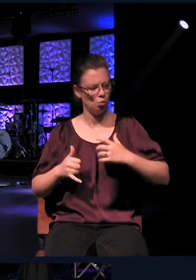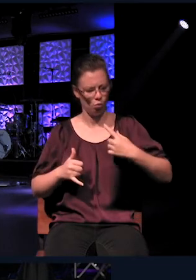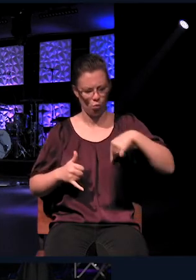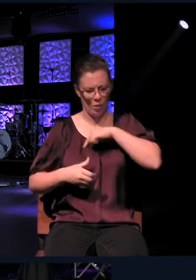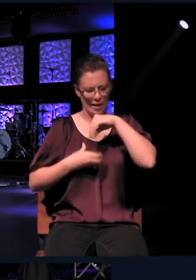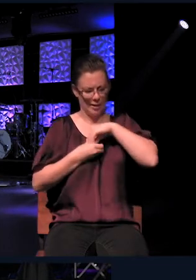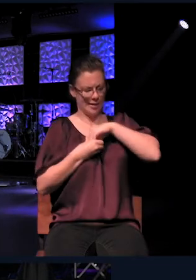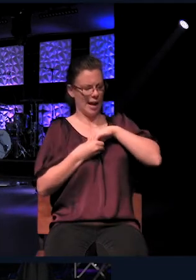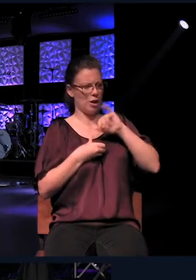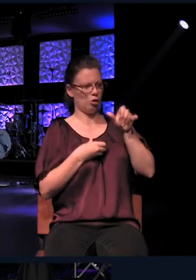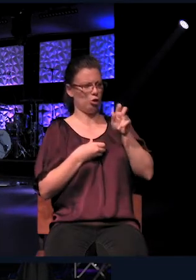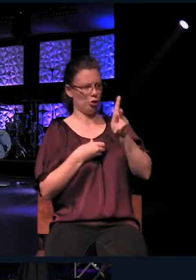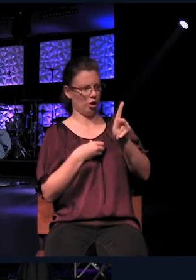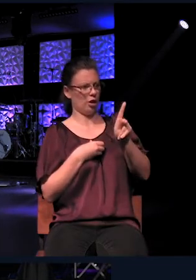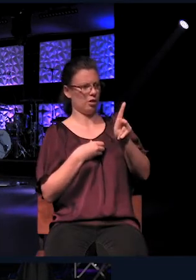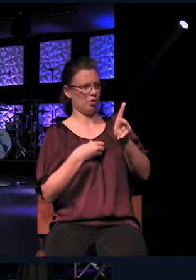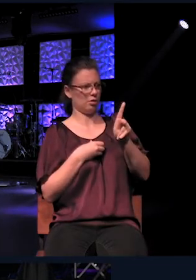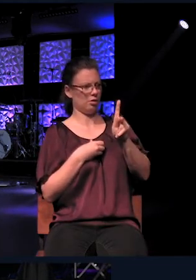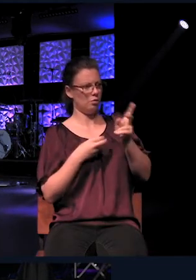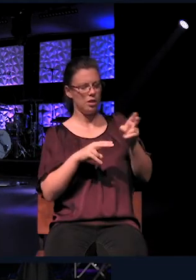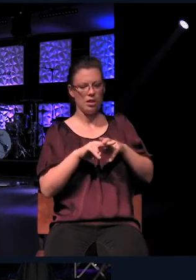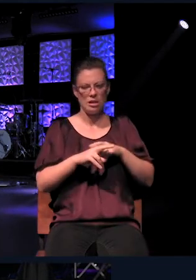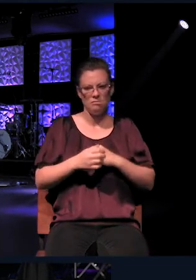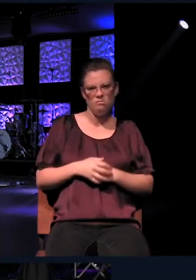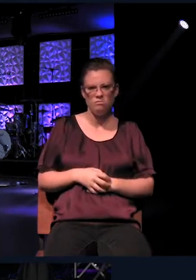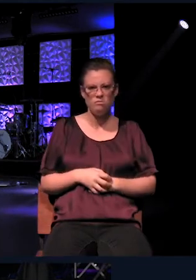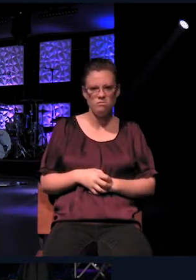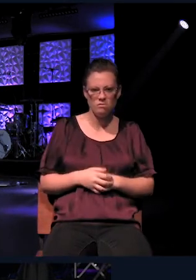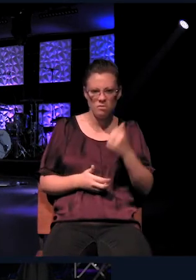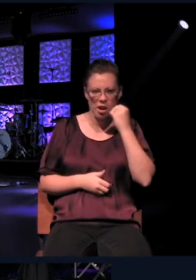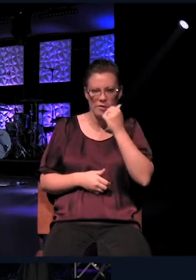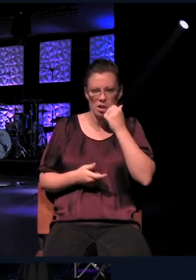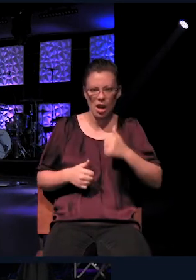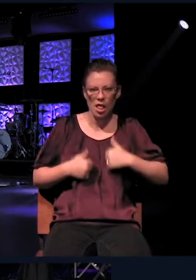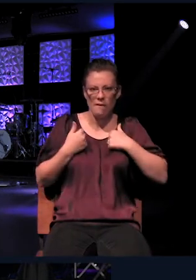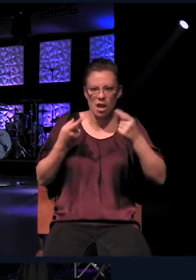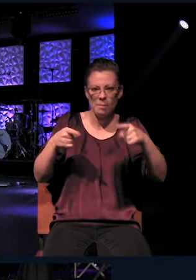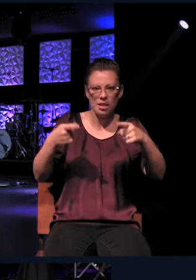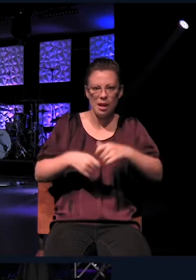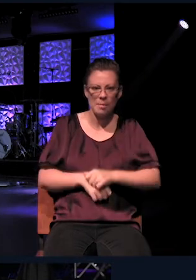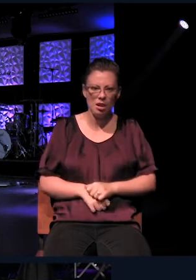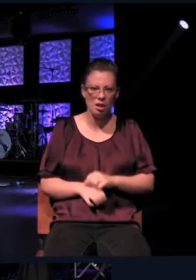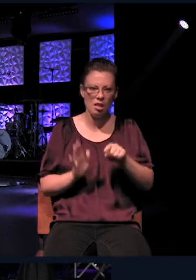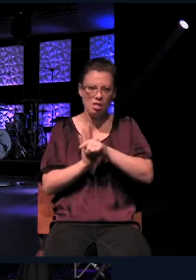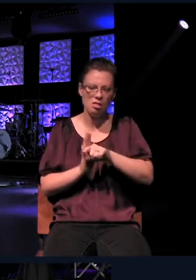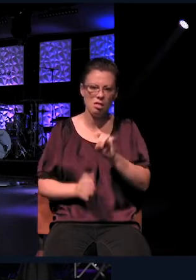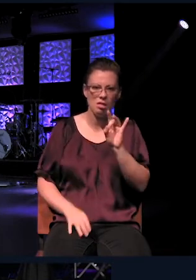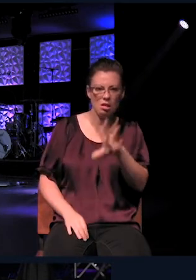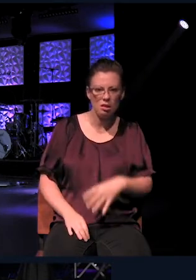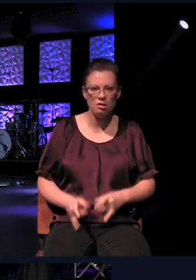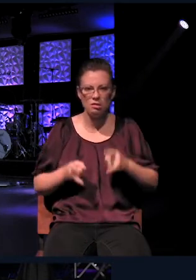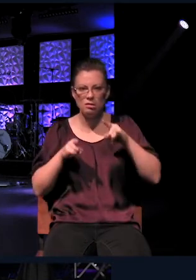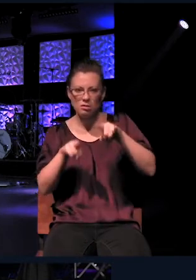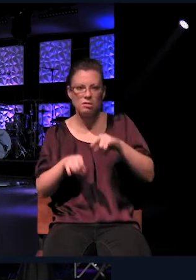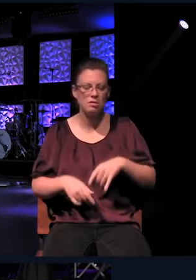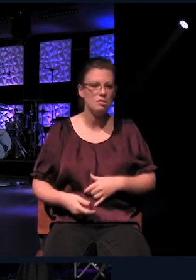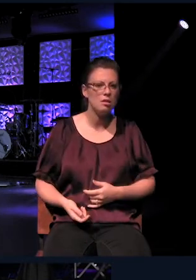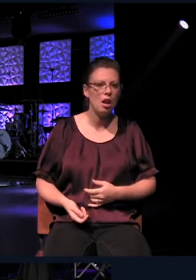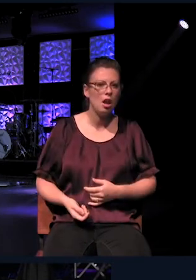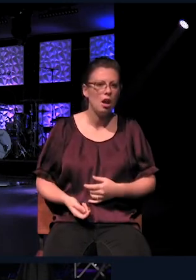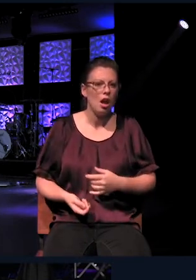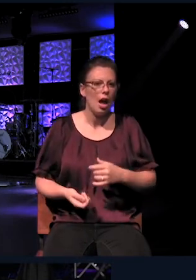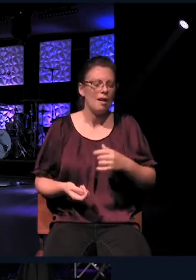spiteful, and it just becomes our default. And you're like, well, Shannon, that's not right. Like, you, just because you're not joyful all the time doesn't make you a